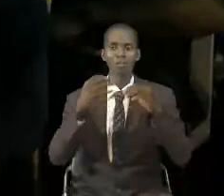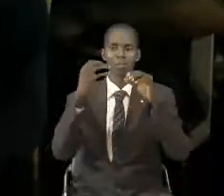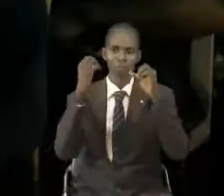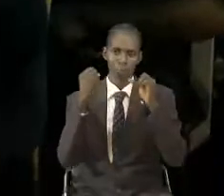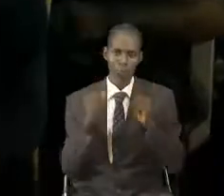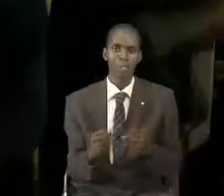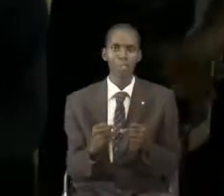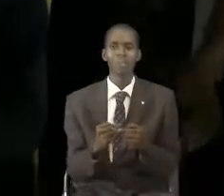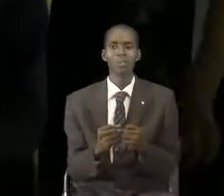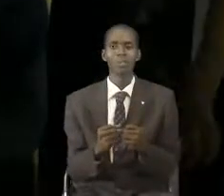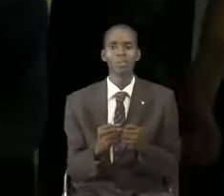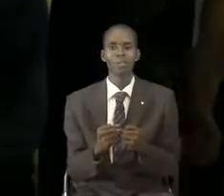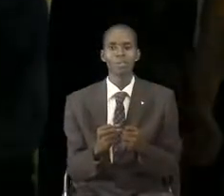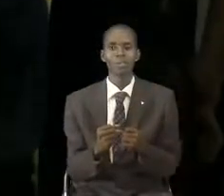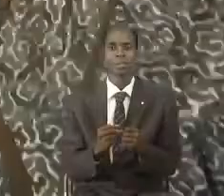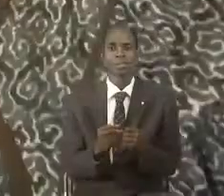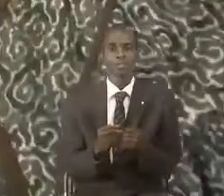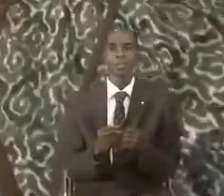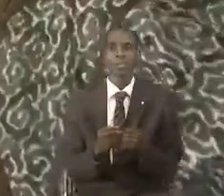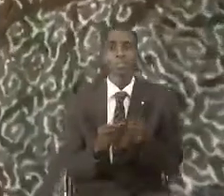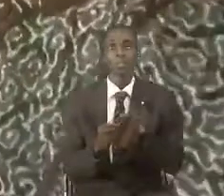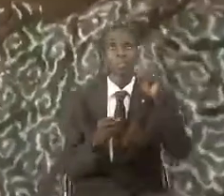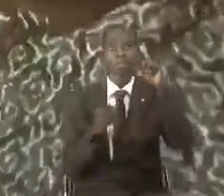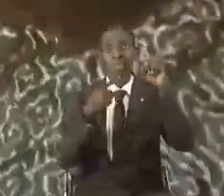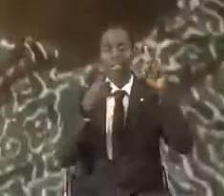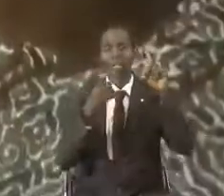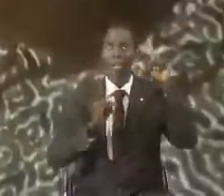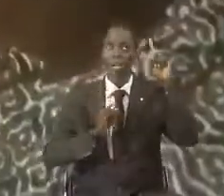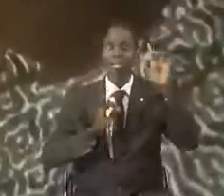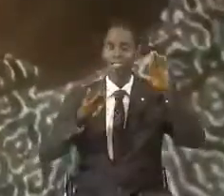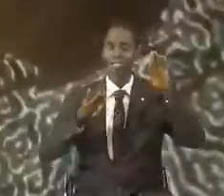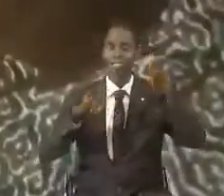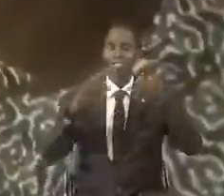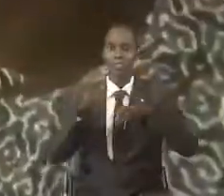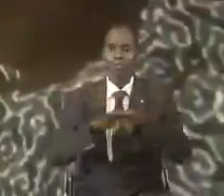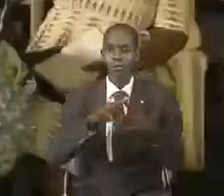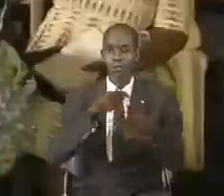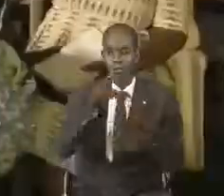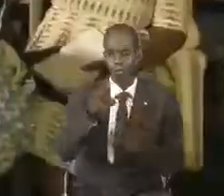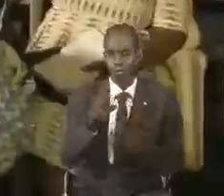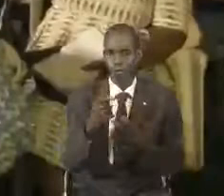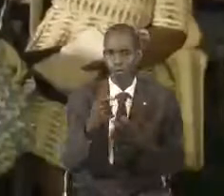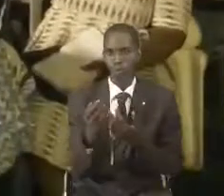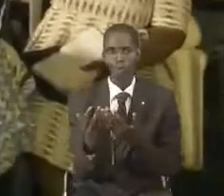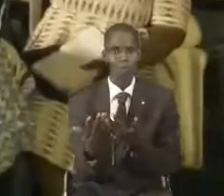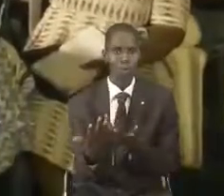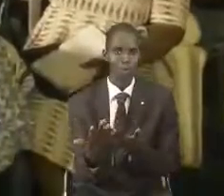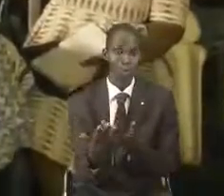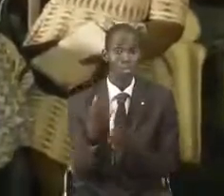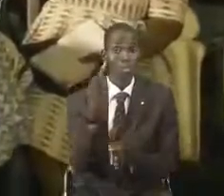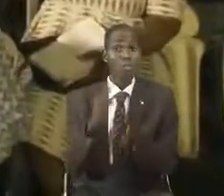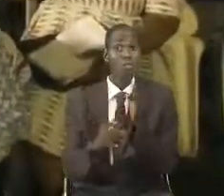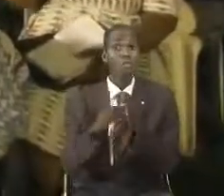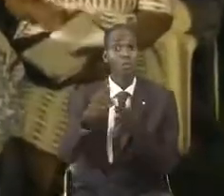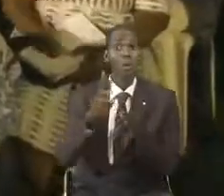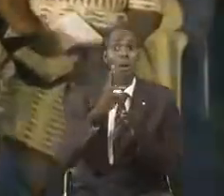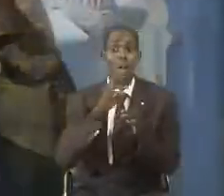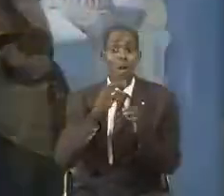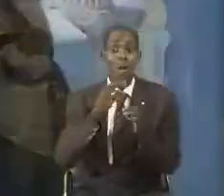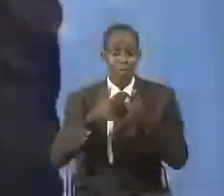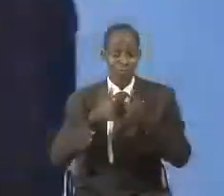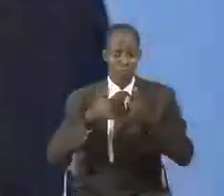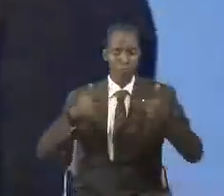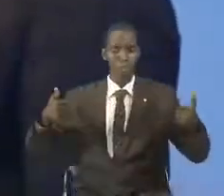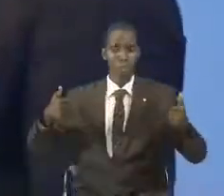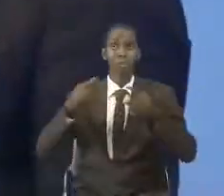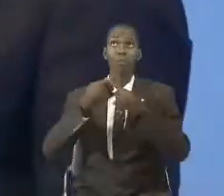Somebody there, I have power. I give unto you. Hold on. If